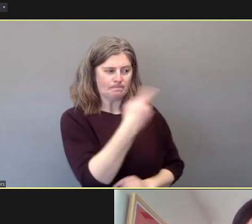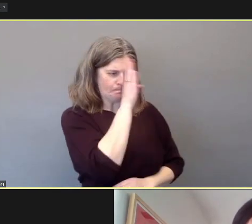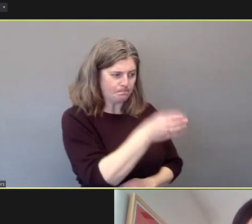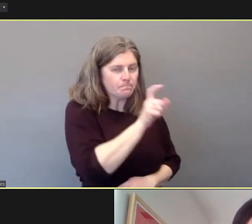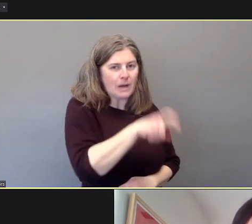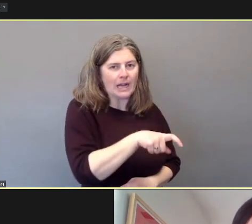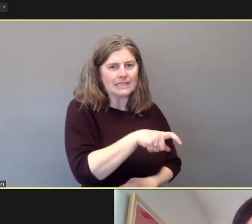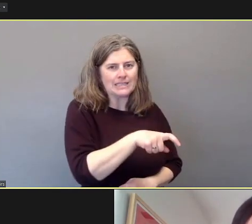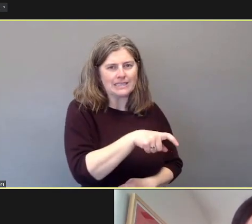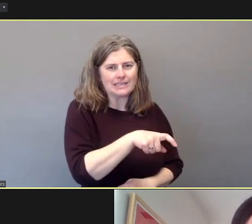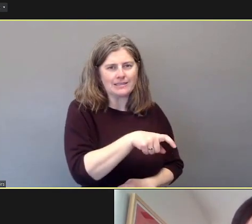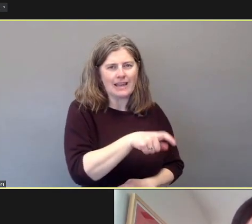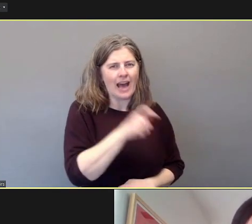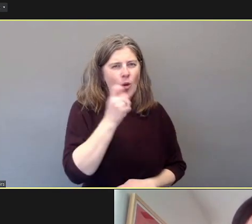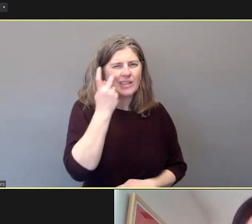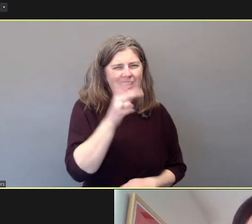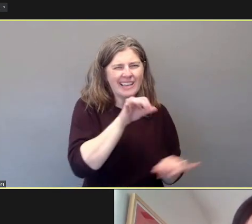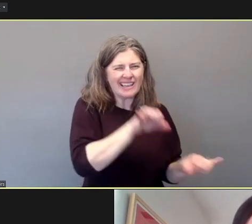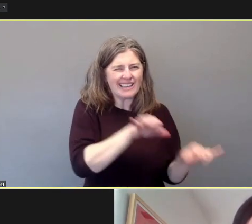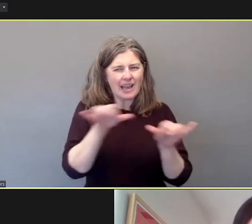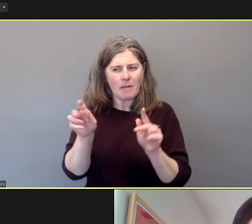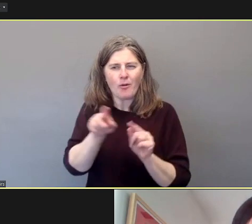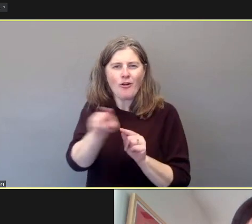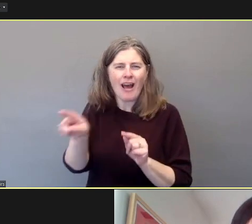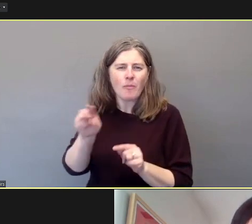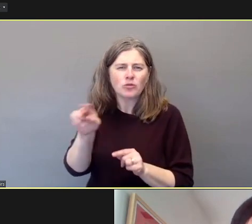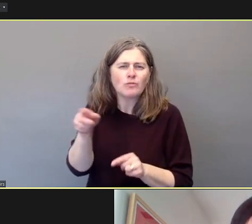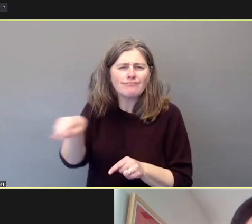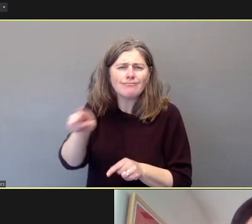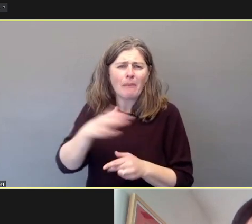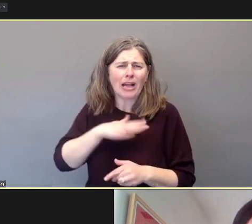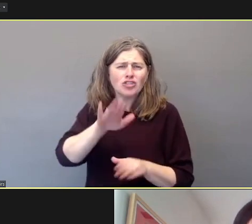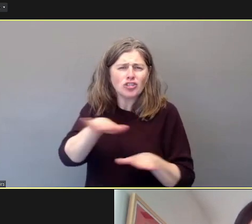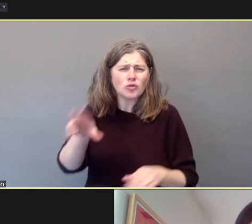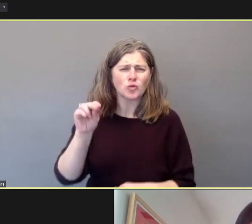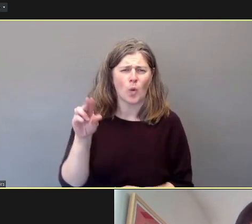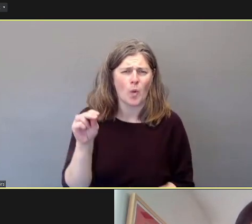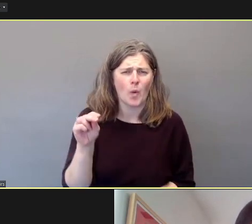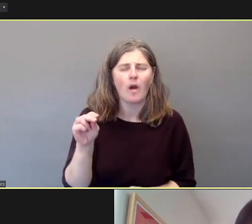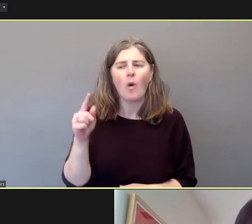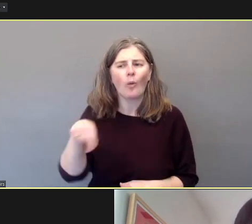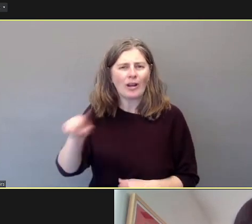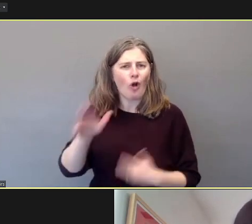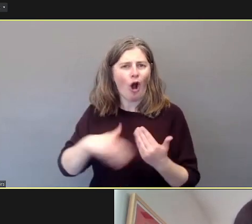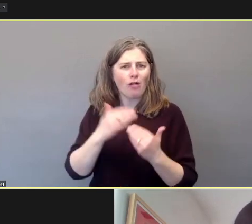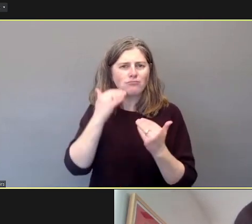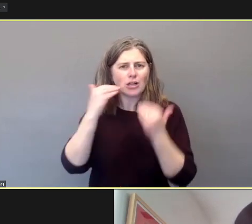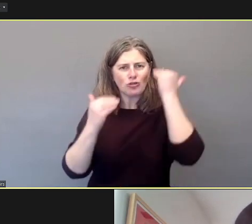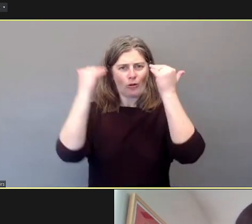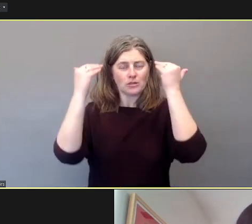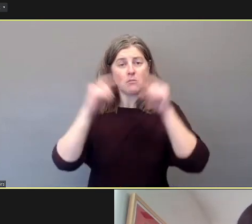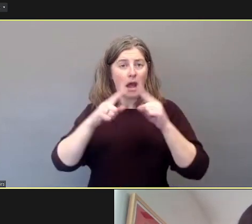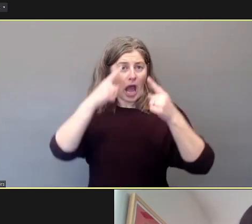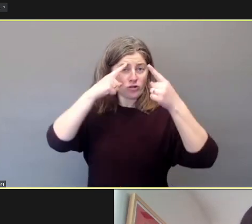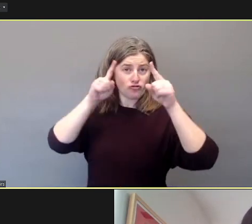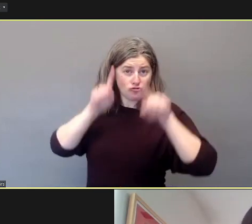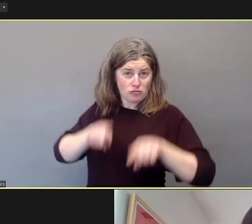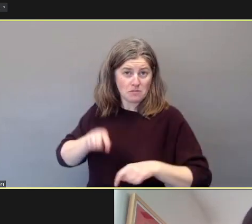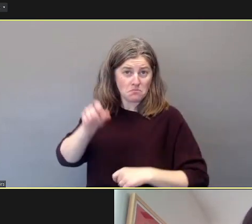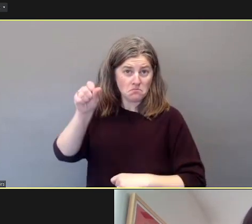don't see the people of New Mexico as kids by any means. I think that we're all adults. And I would agree with you